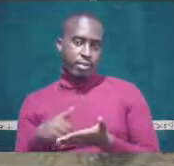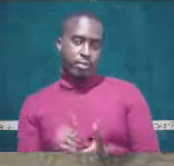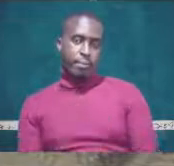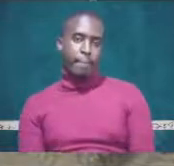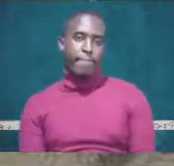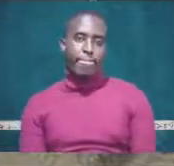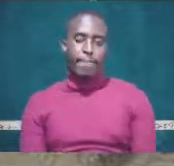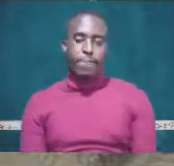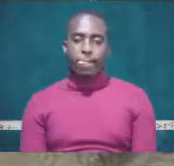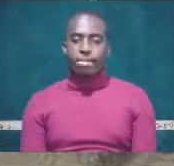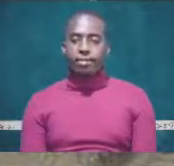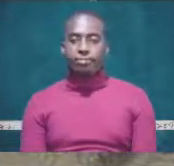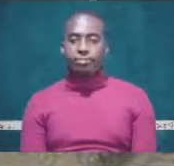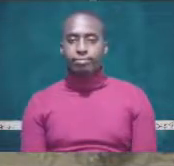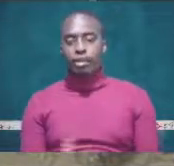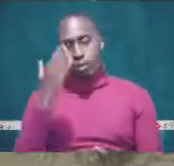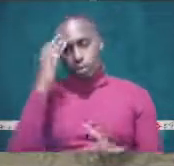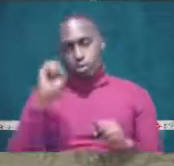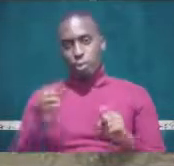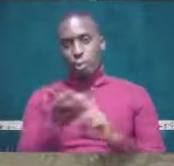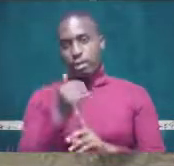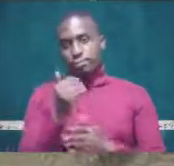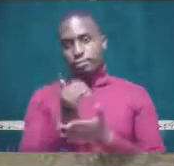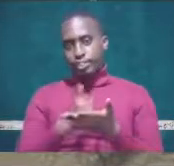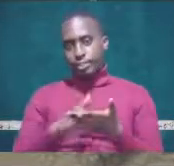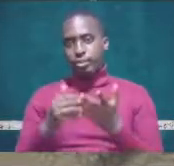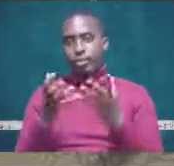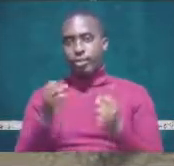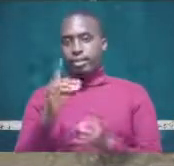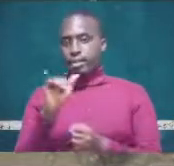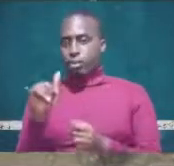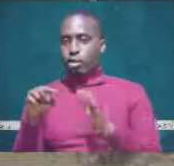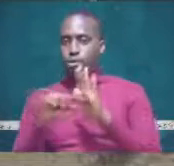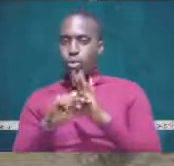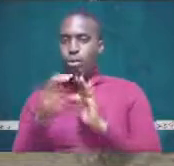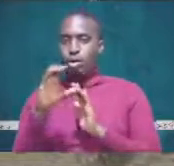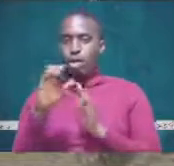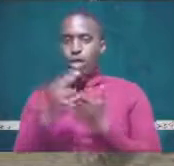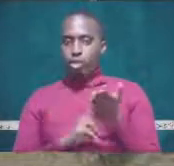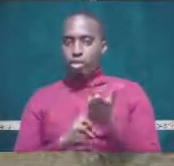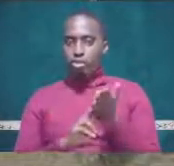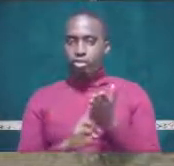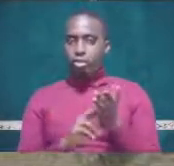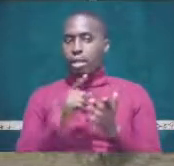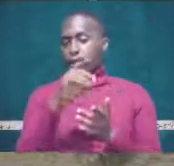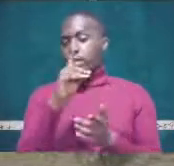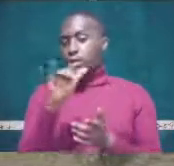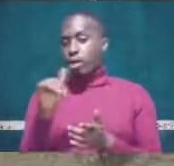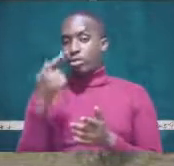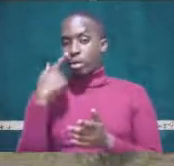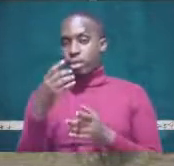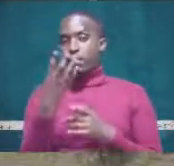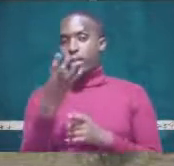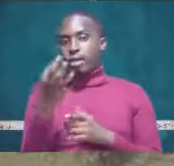To get saving, we shall get the disposable income minus consumption. The disposable income is 480